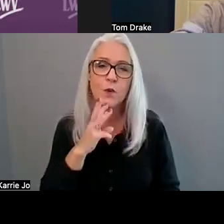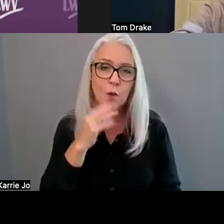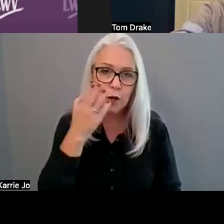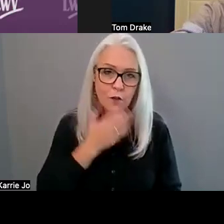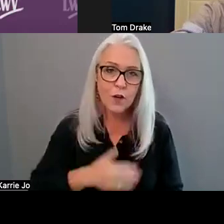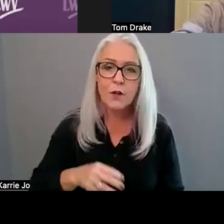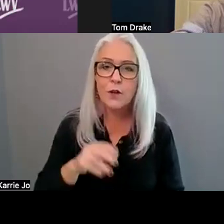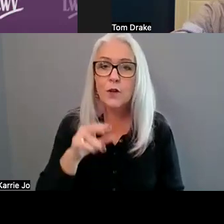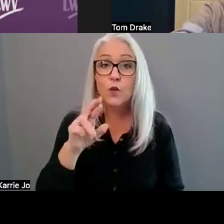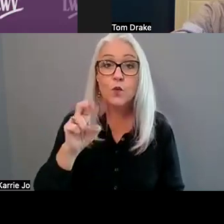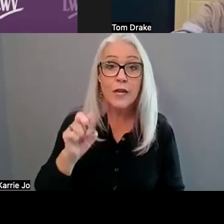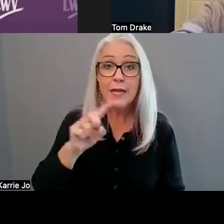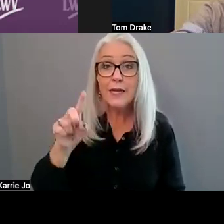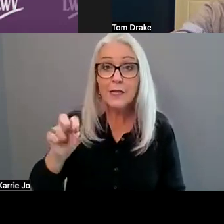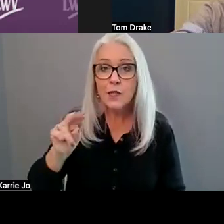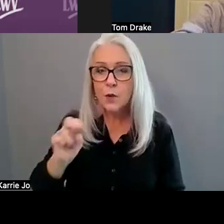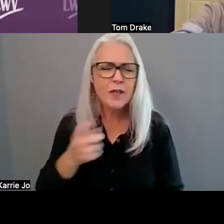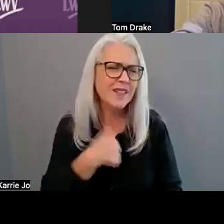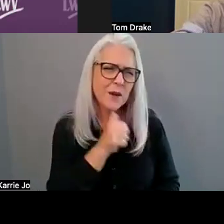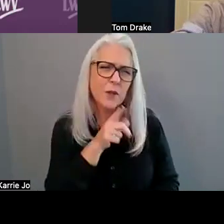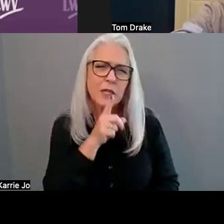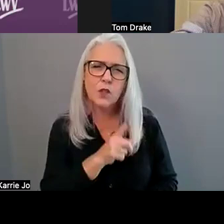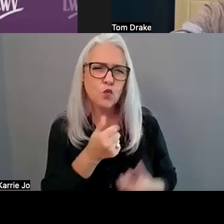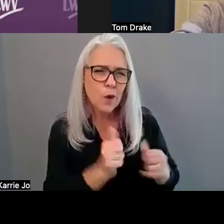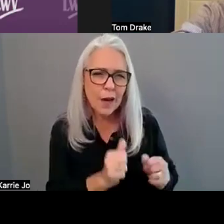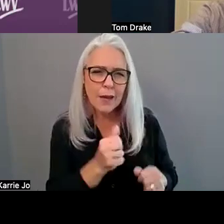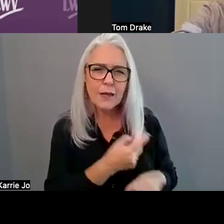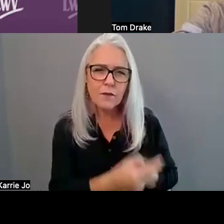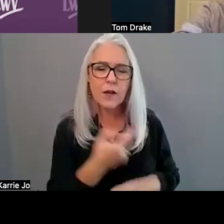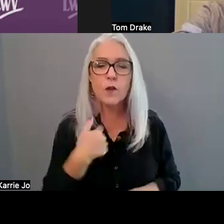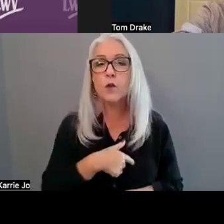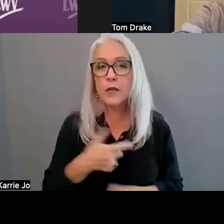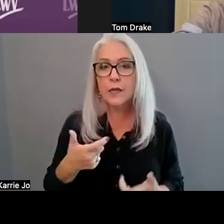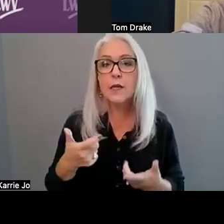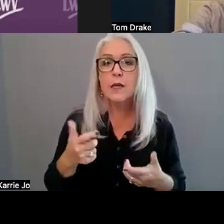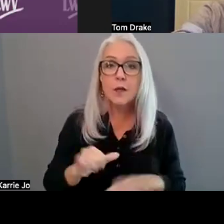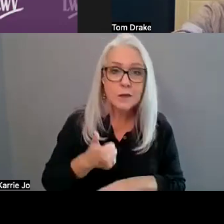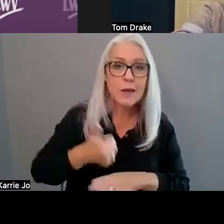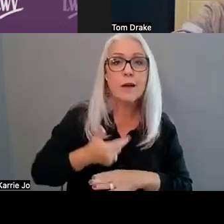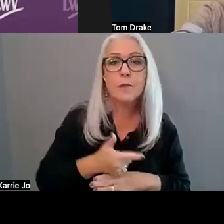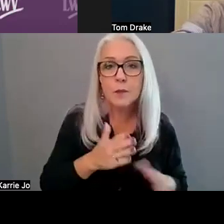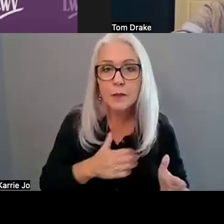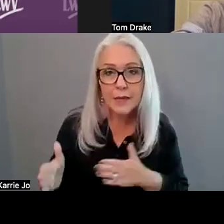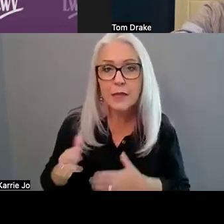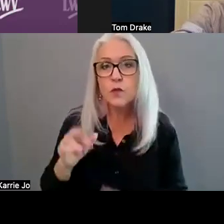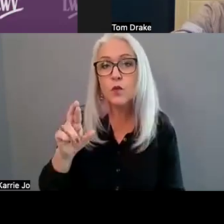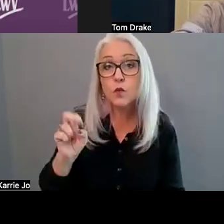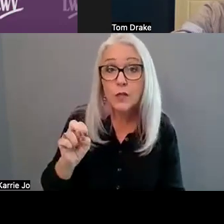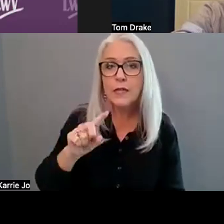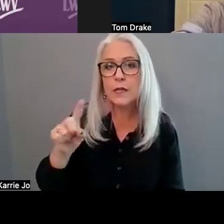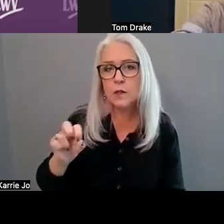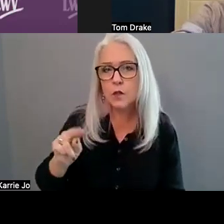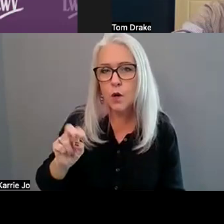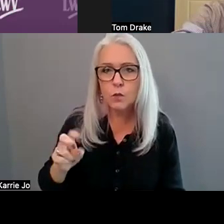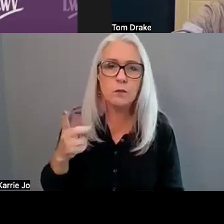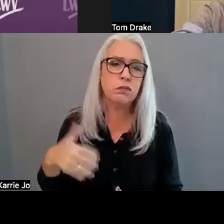didn't try and fail. We put together a plan for rezoning the waterfront that took a lot